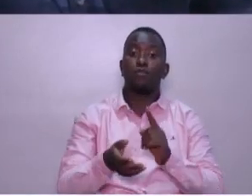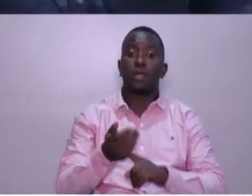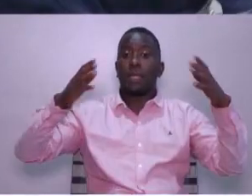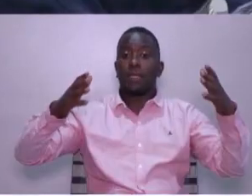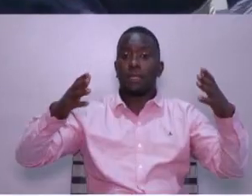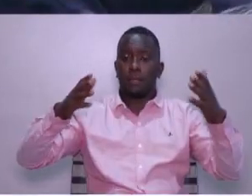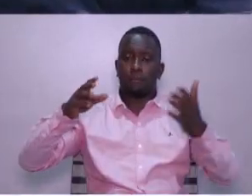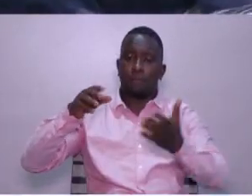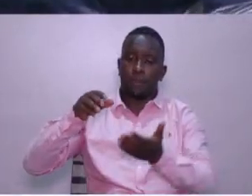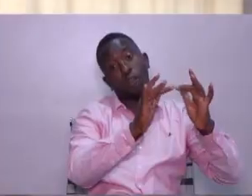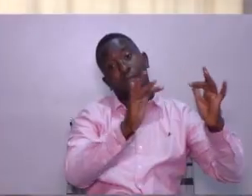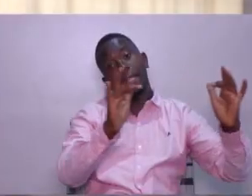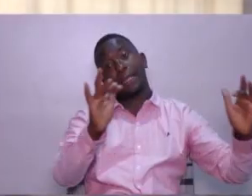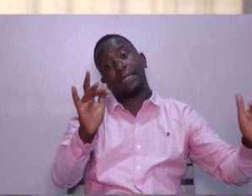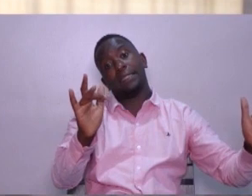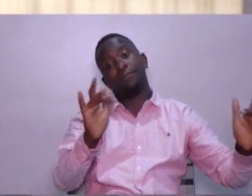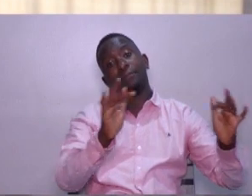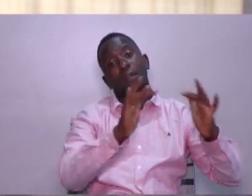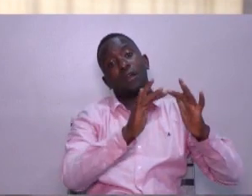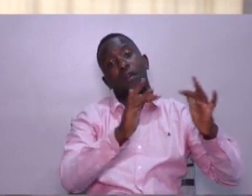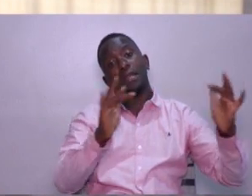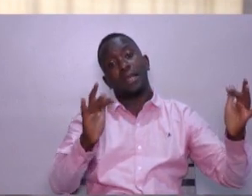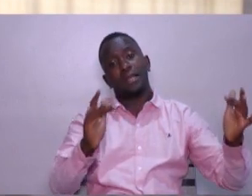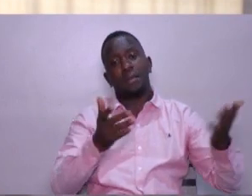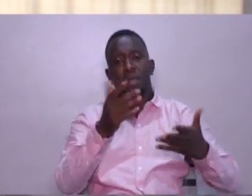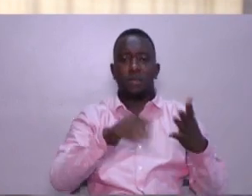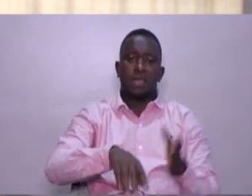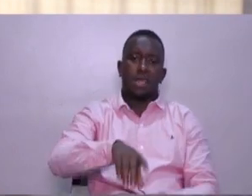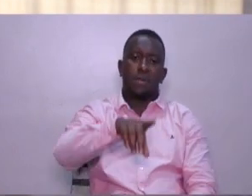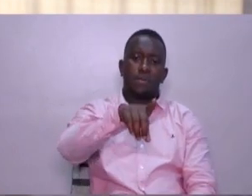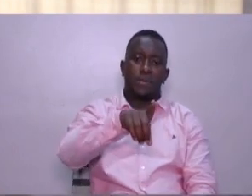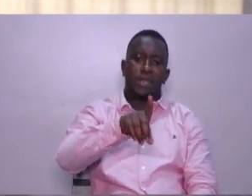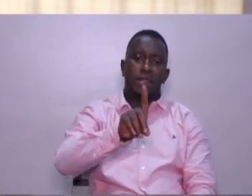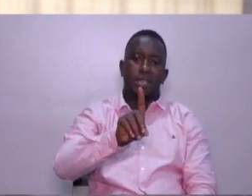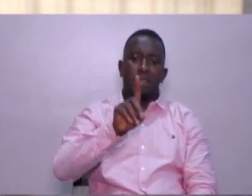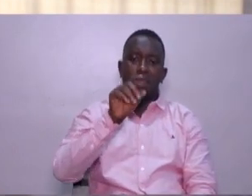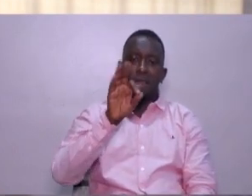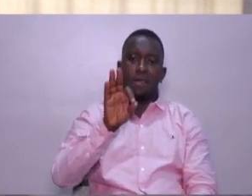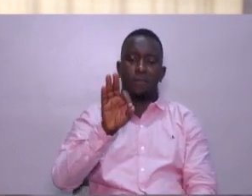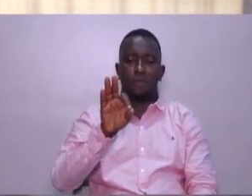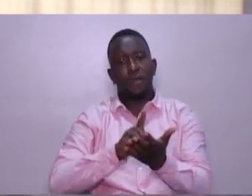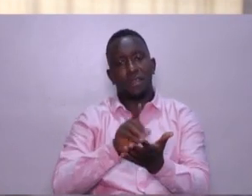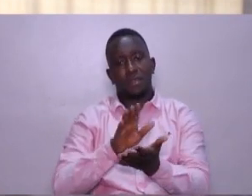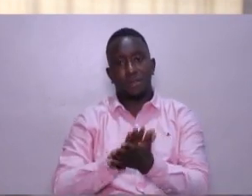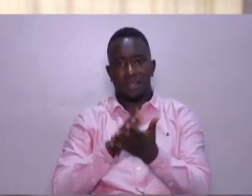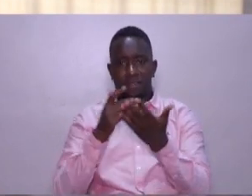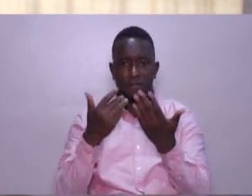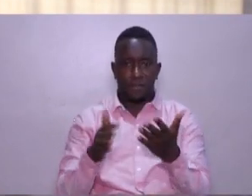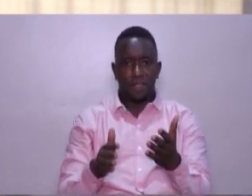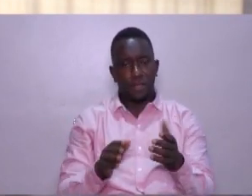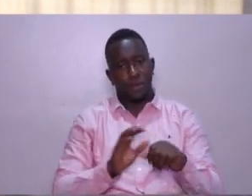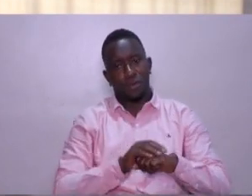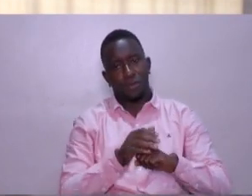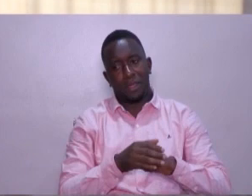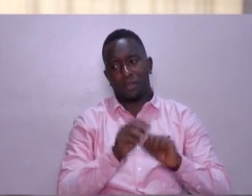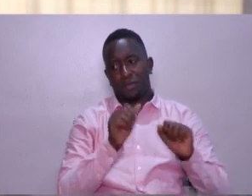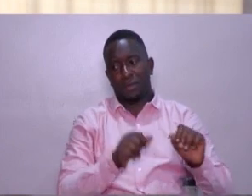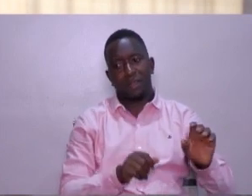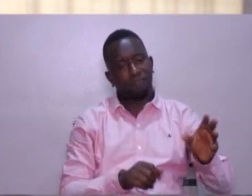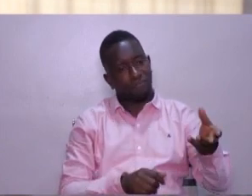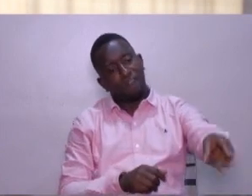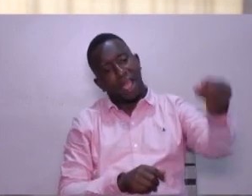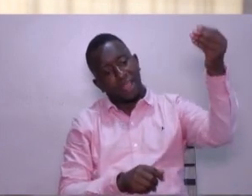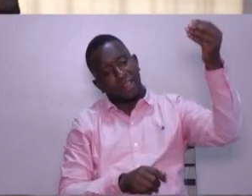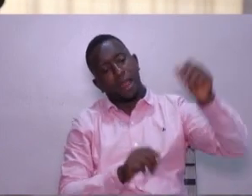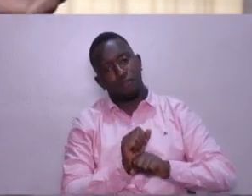be online, just give a link, maybe a PDF document that you have curated somewhere on the LMS. They can find it and do the